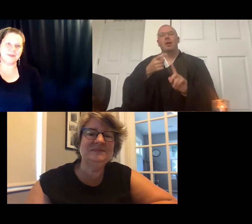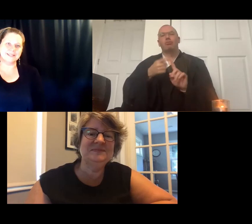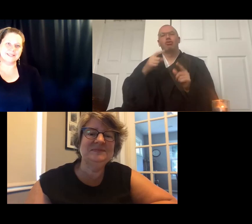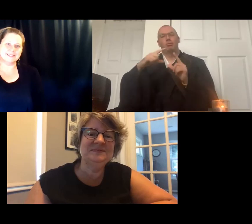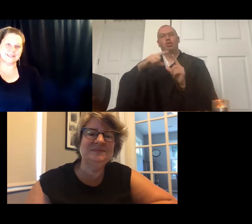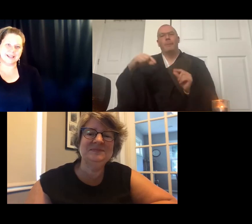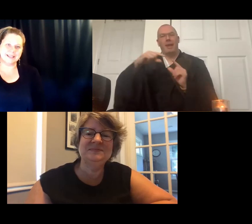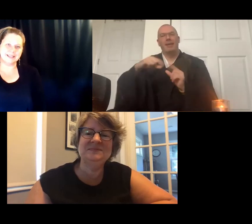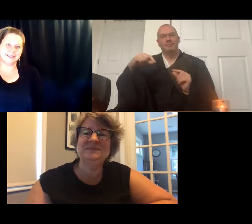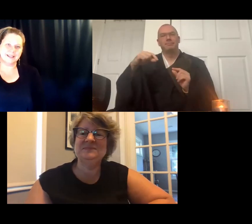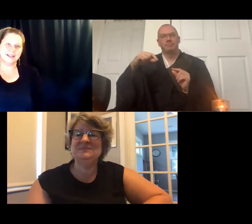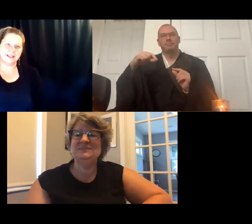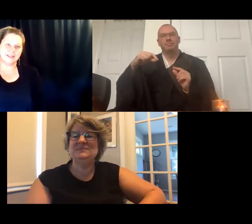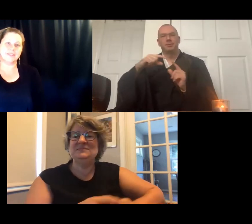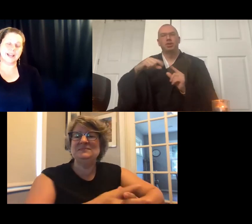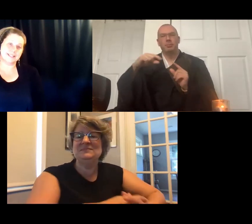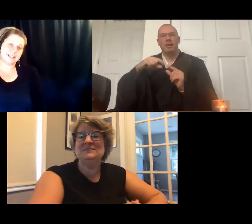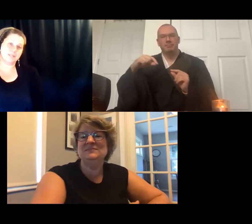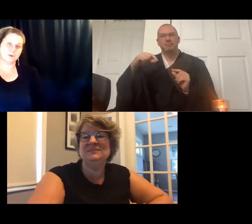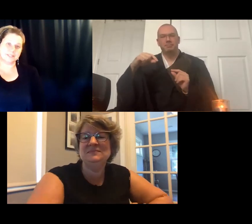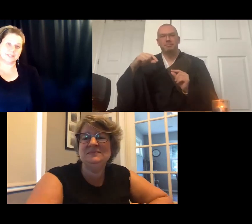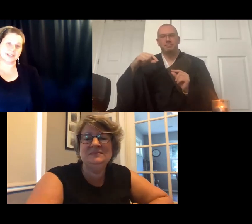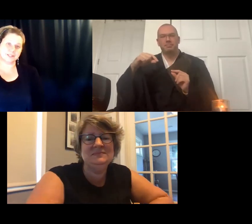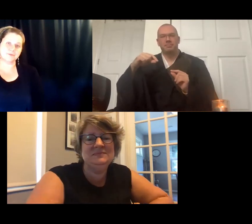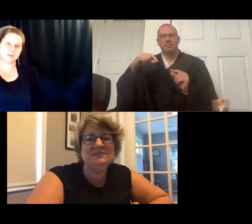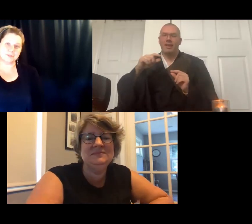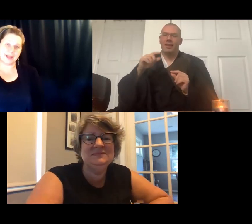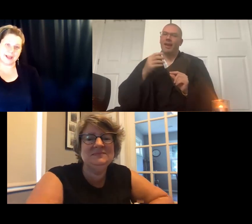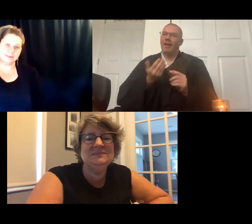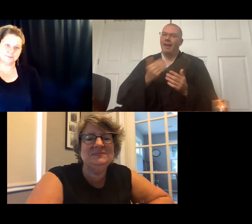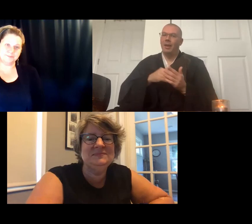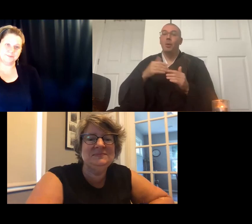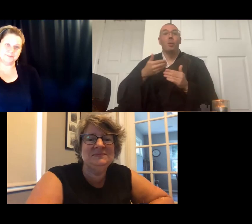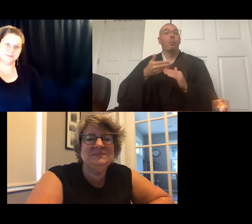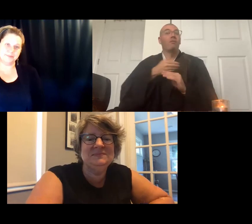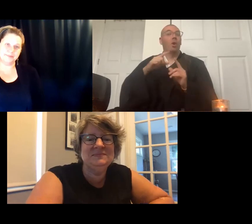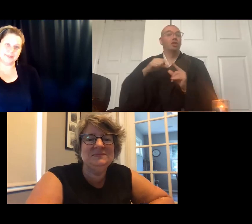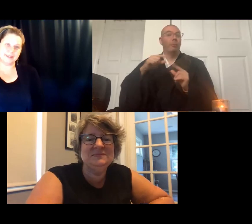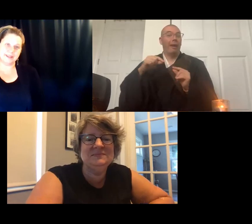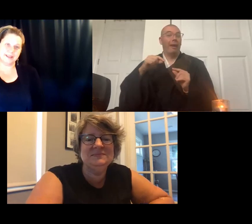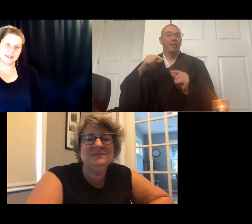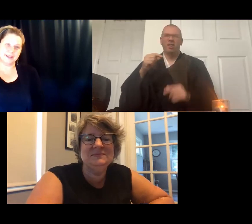And my Zen study that I studied most is actually from Japan.